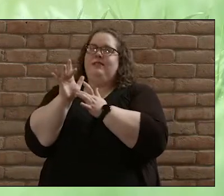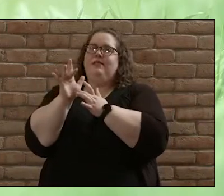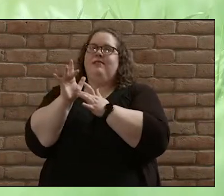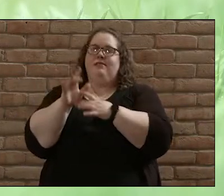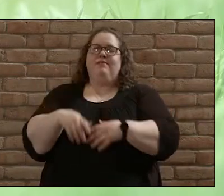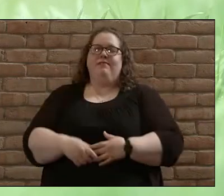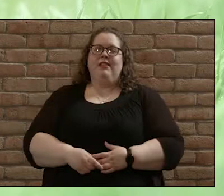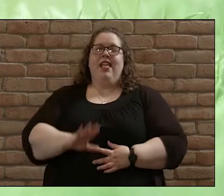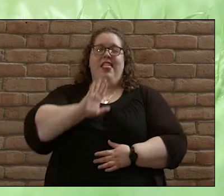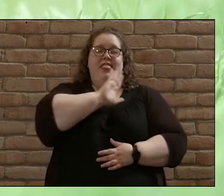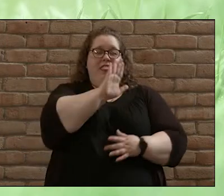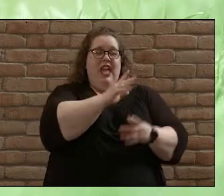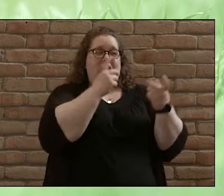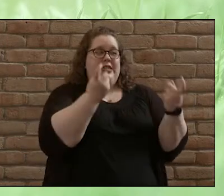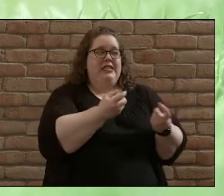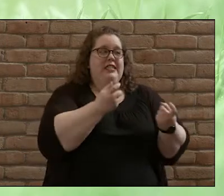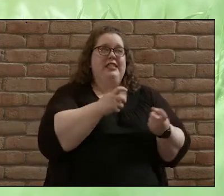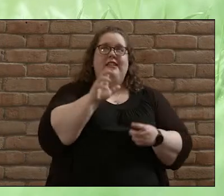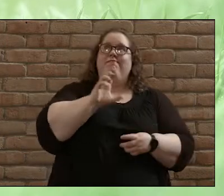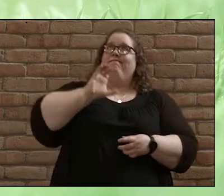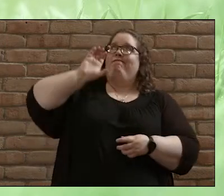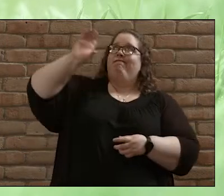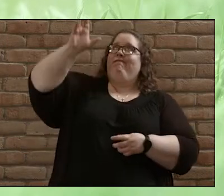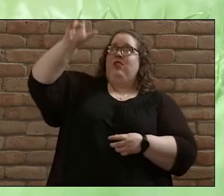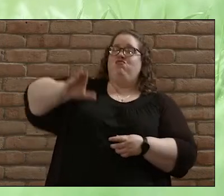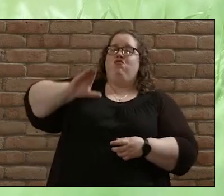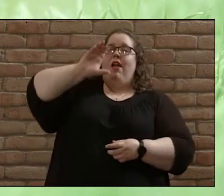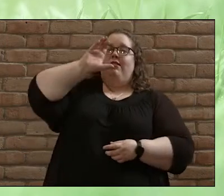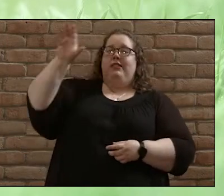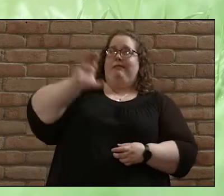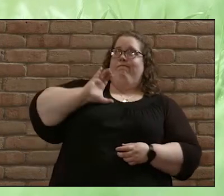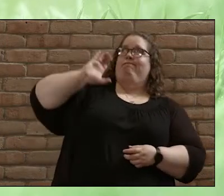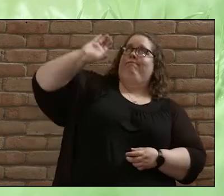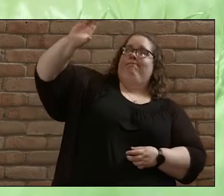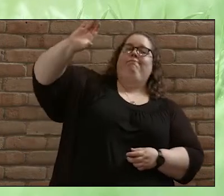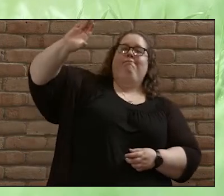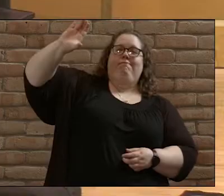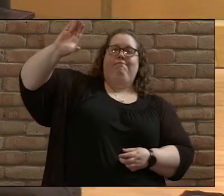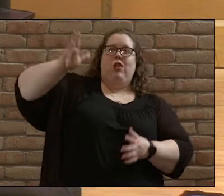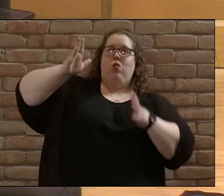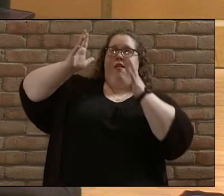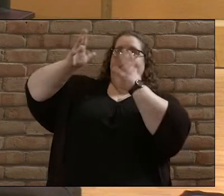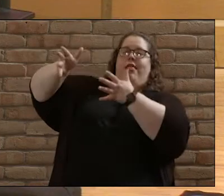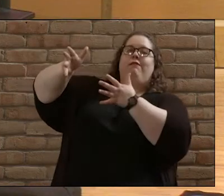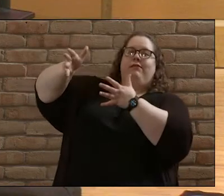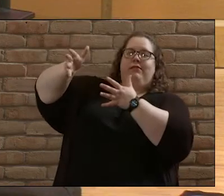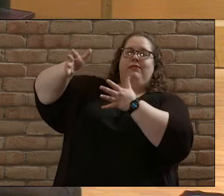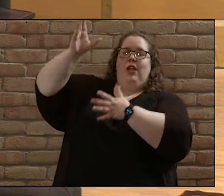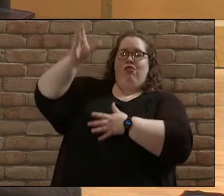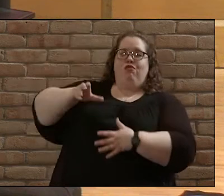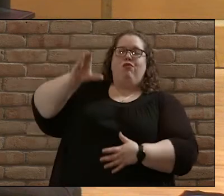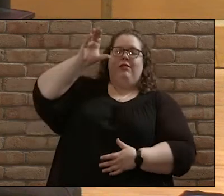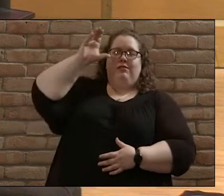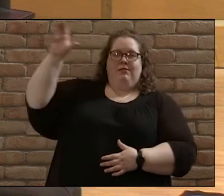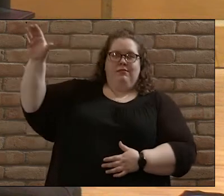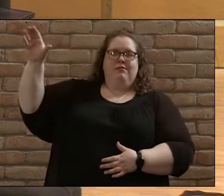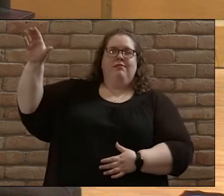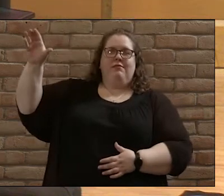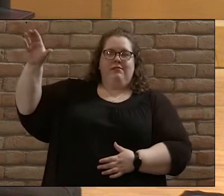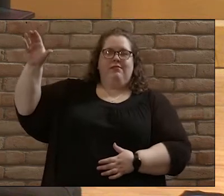to his cross and crucified them there. Look, we left our slavery to sin on the